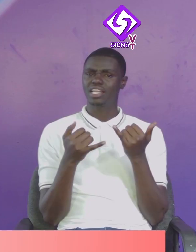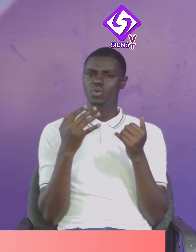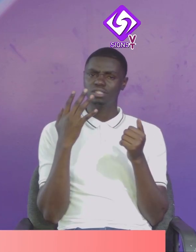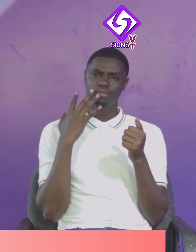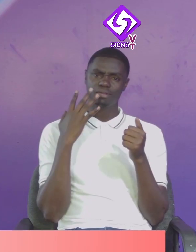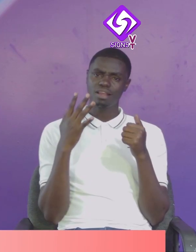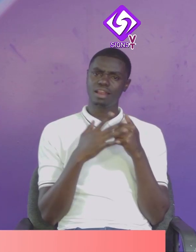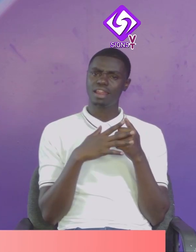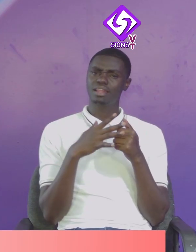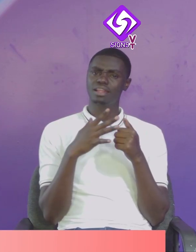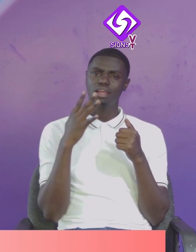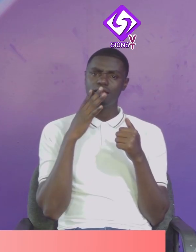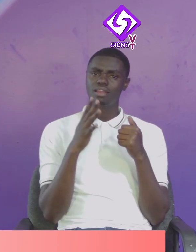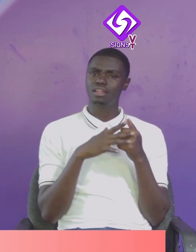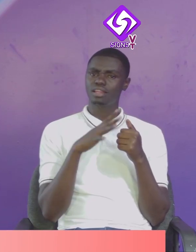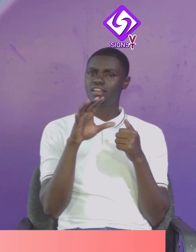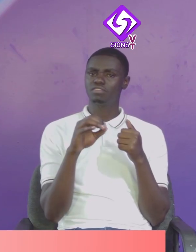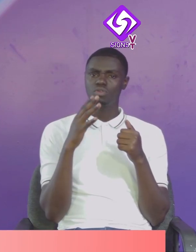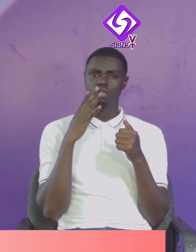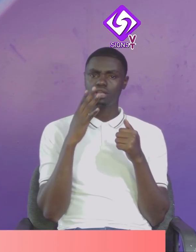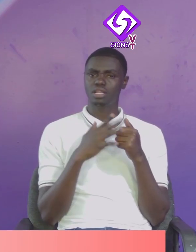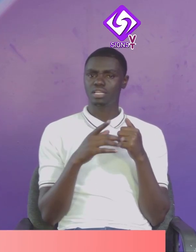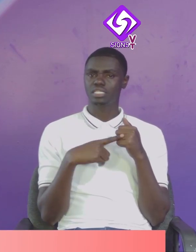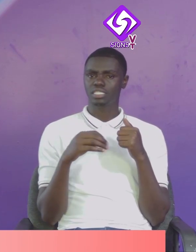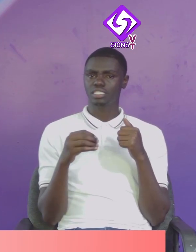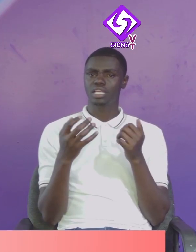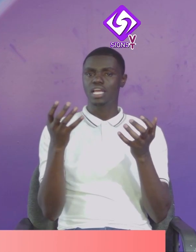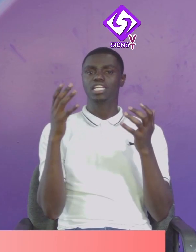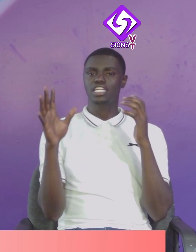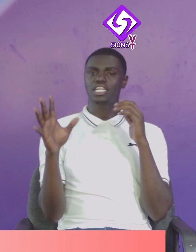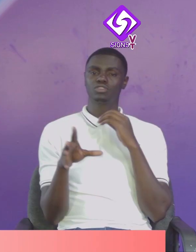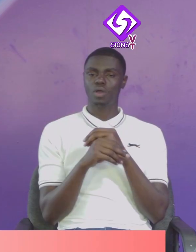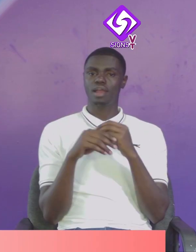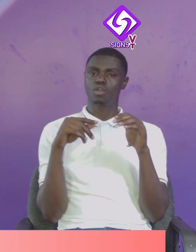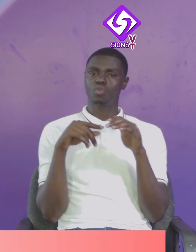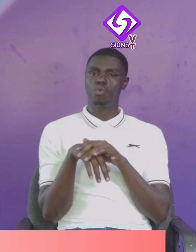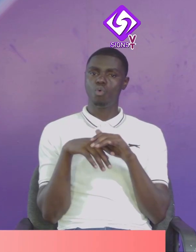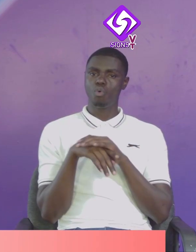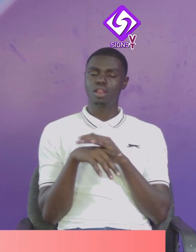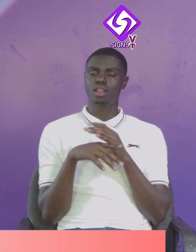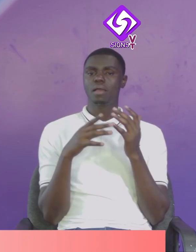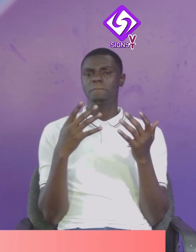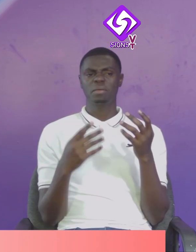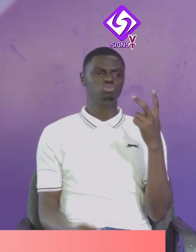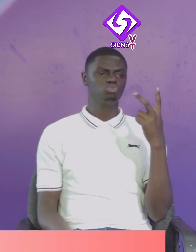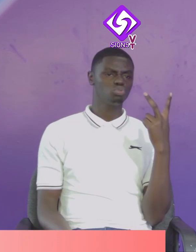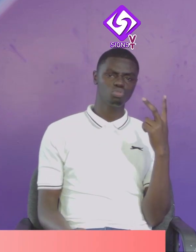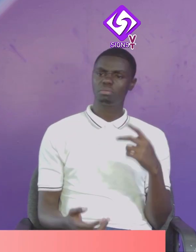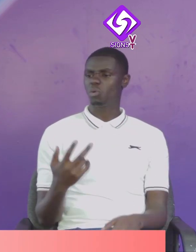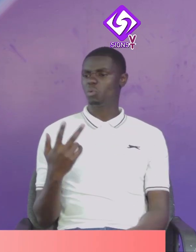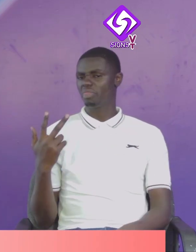950, there 960. Yes. So he needed to add his tally to maybe 2 goals, 3 goals.